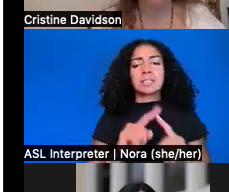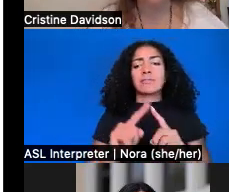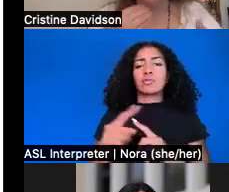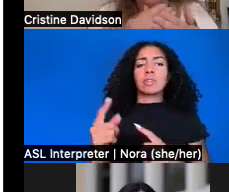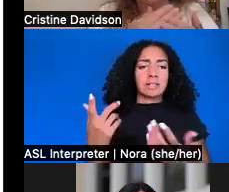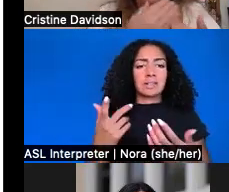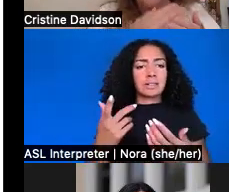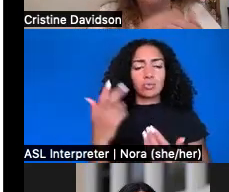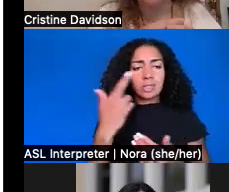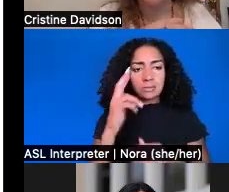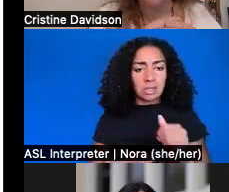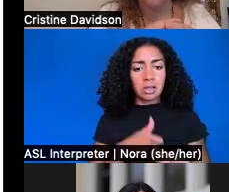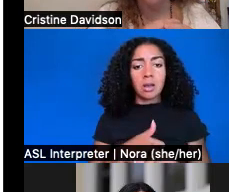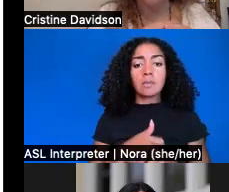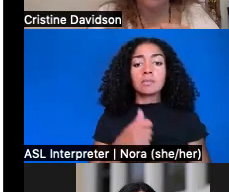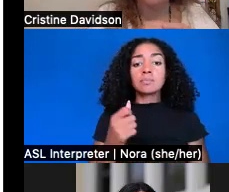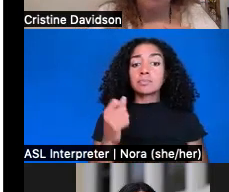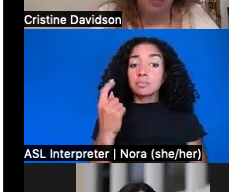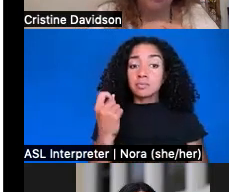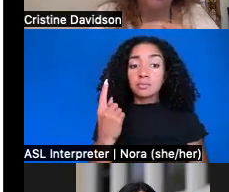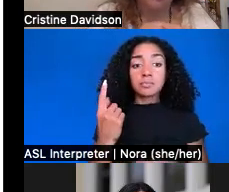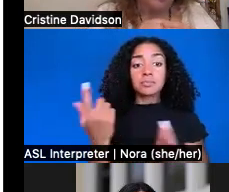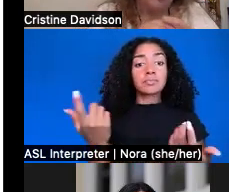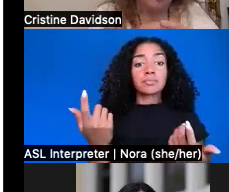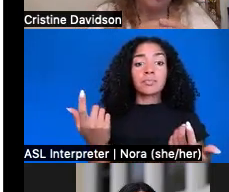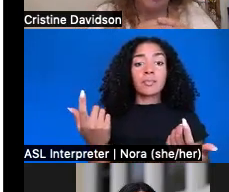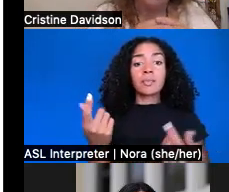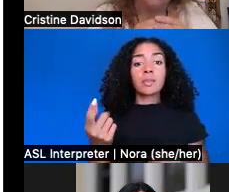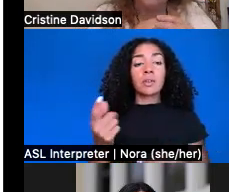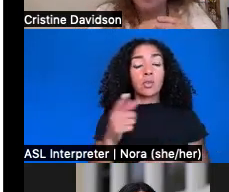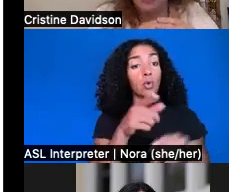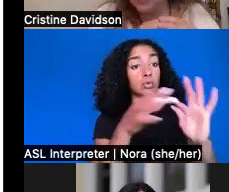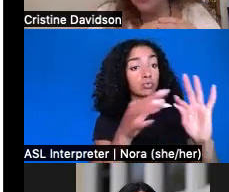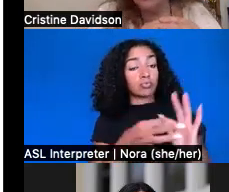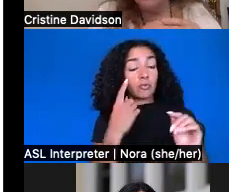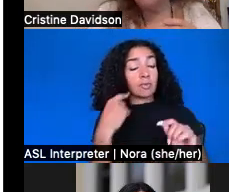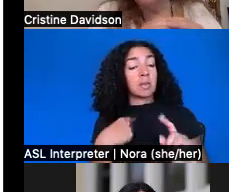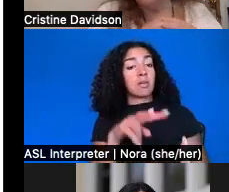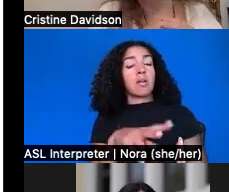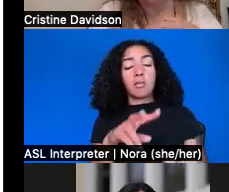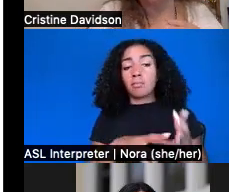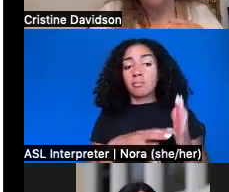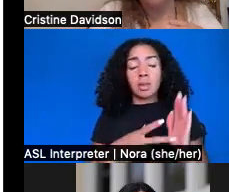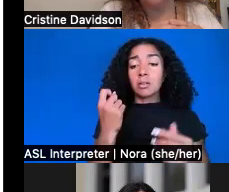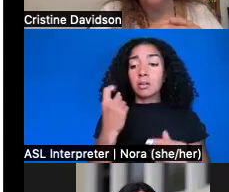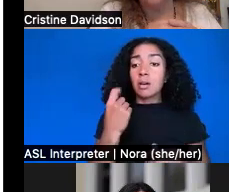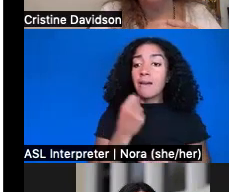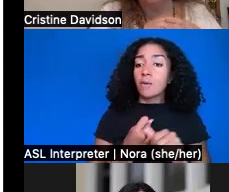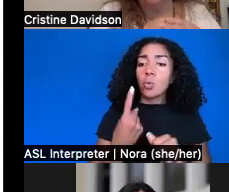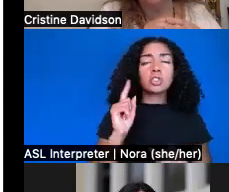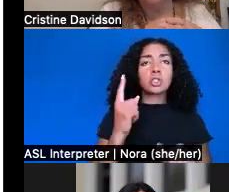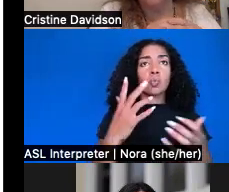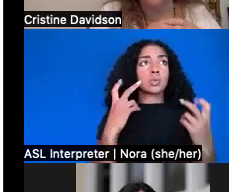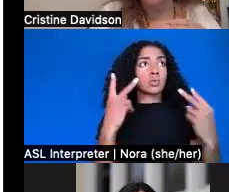this world, as spirits who came to this earth, we want to matter. We want to matter to somebody. And we mostly want to matter to